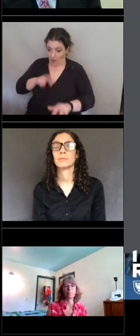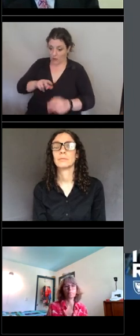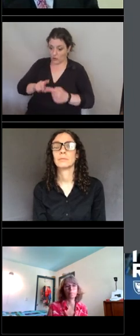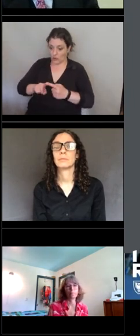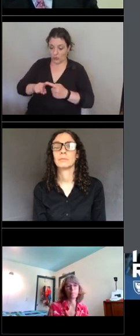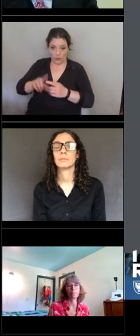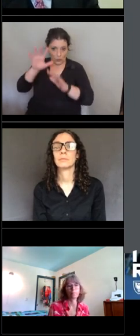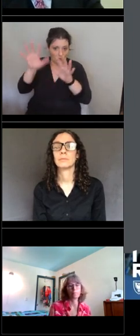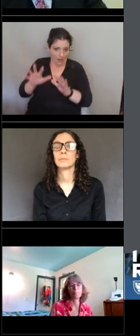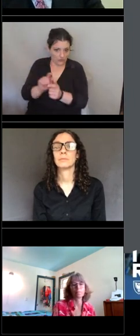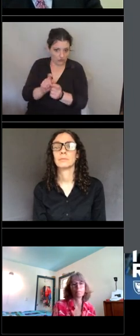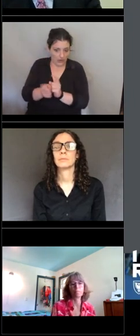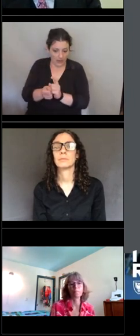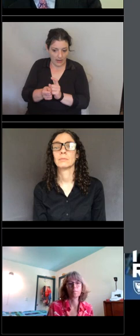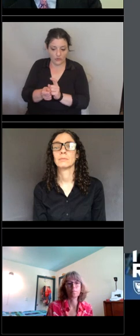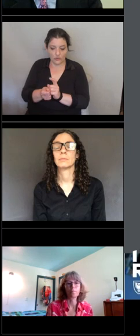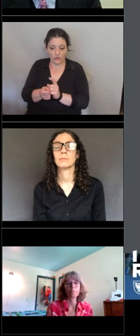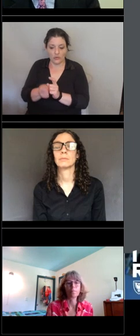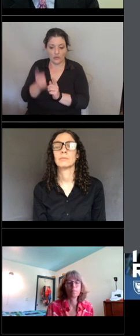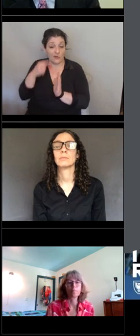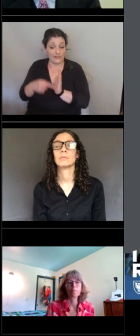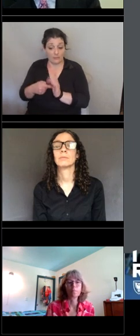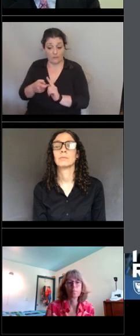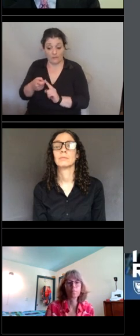Australia, it had to go through approval of the